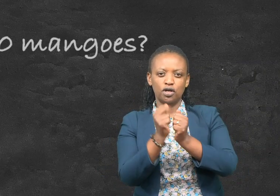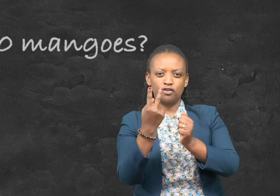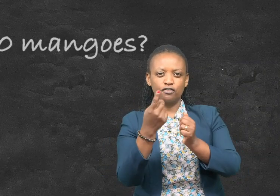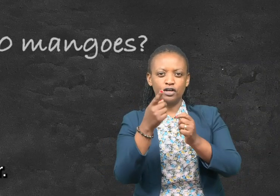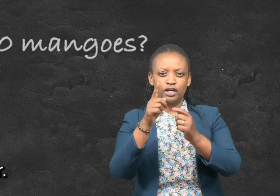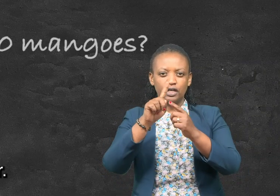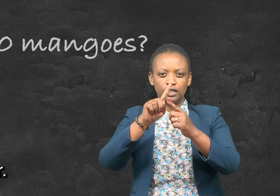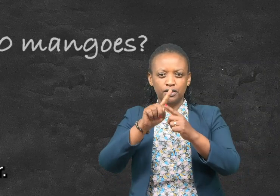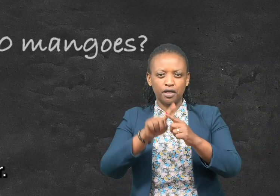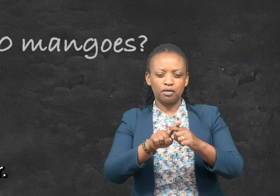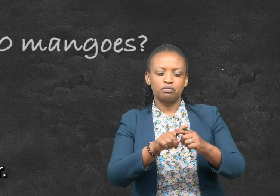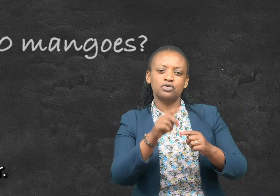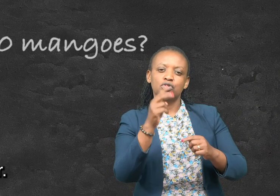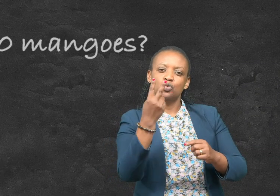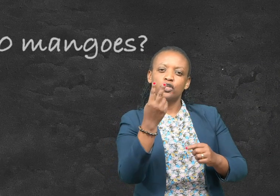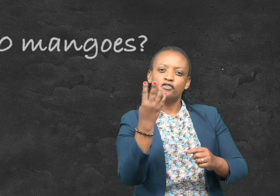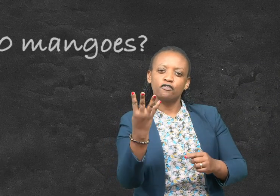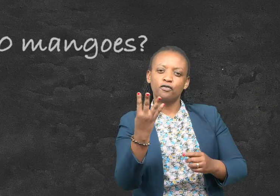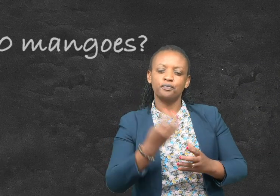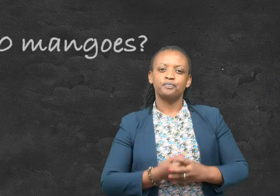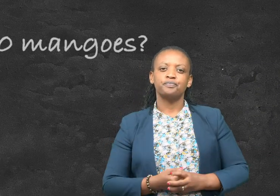5/12 times 24.